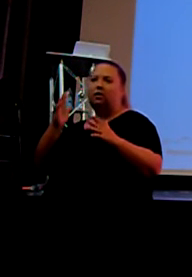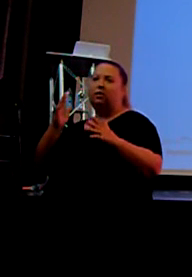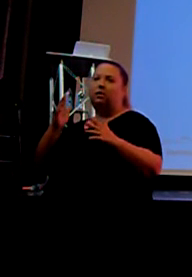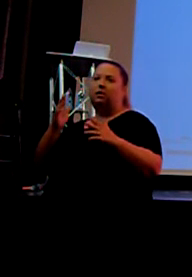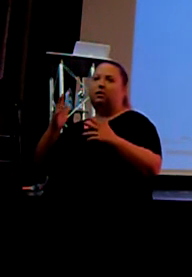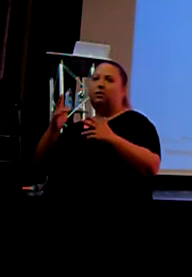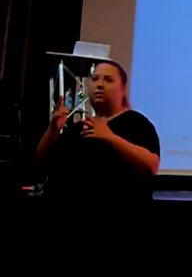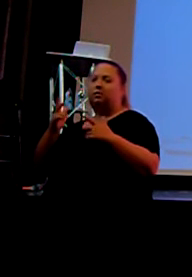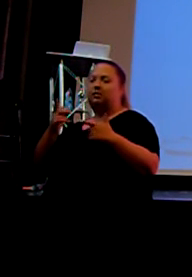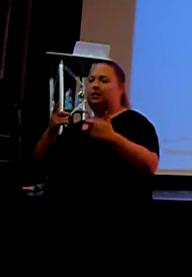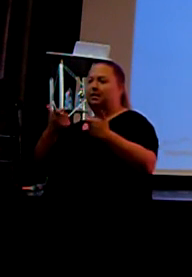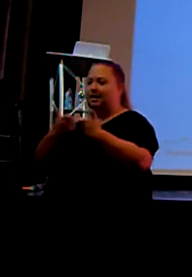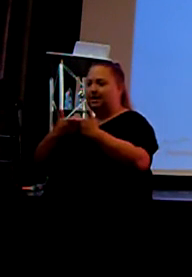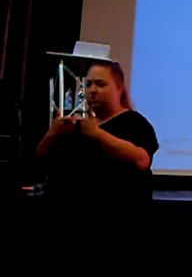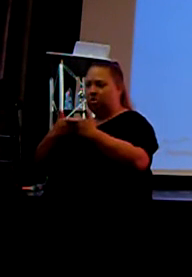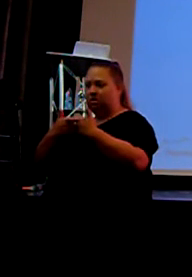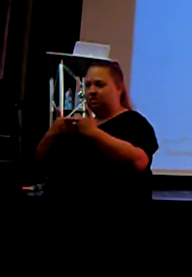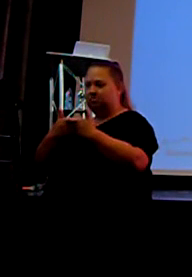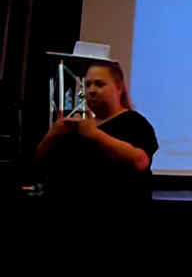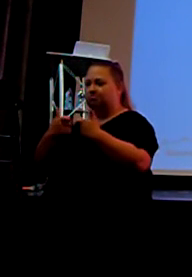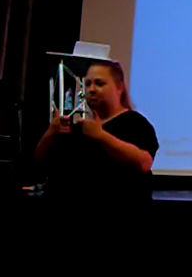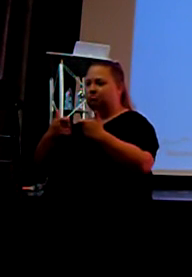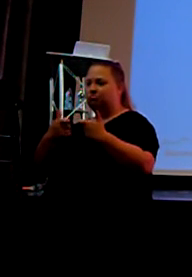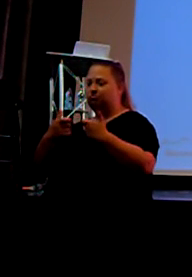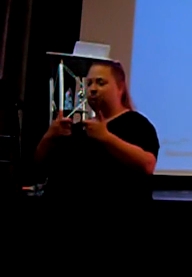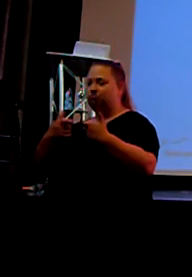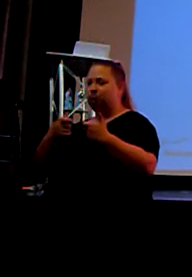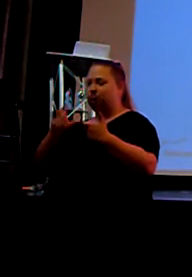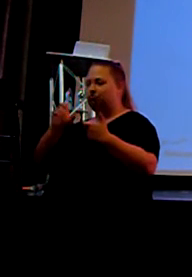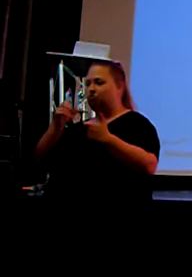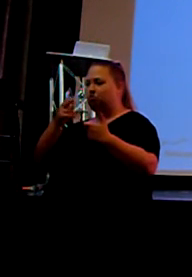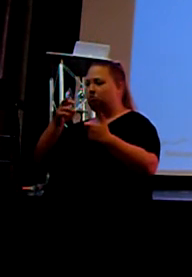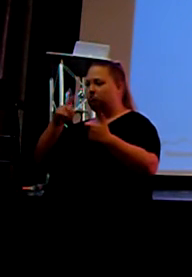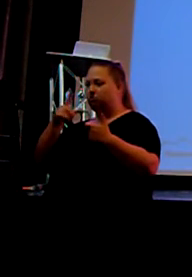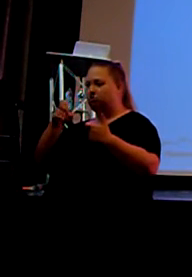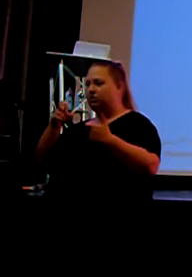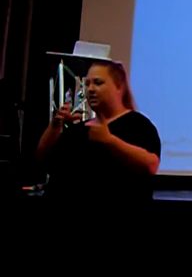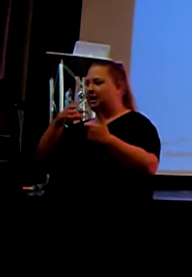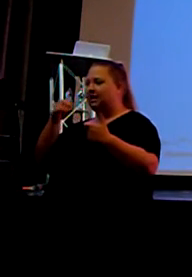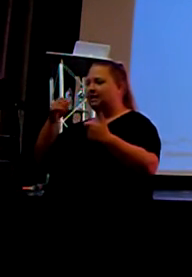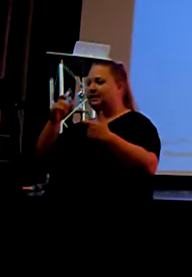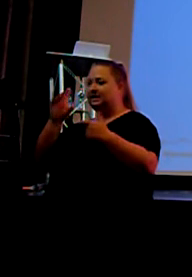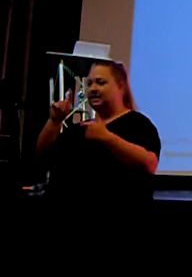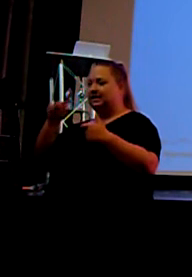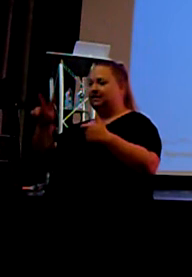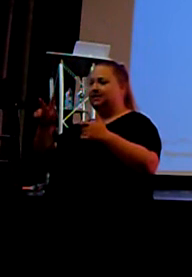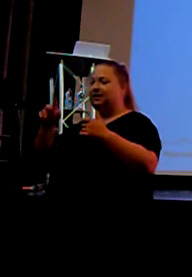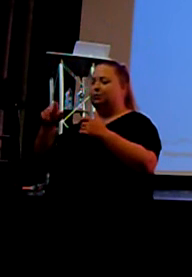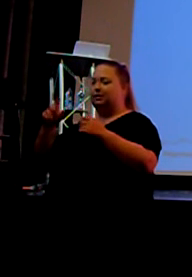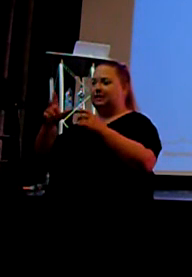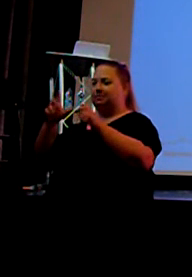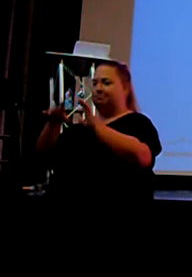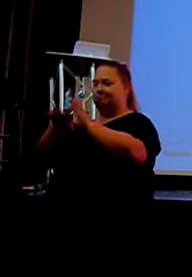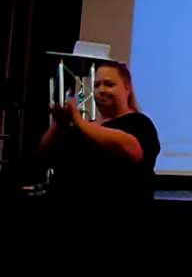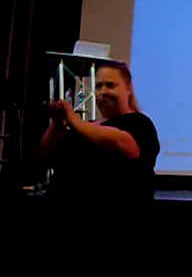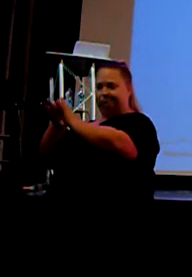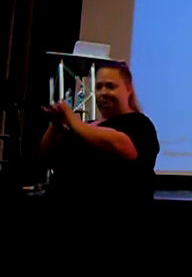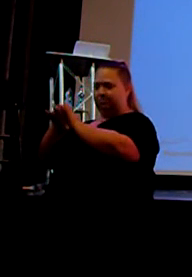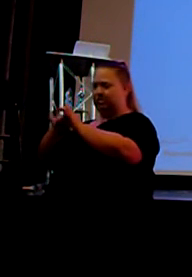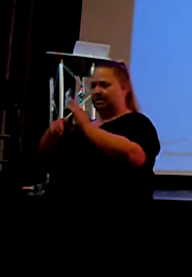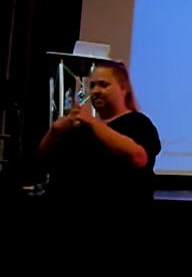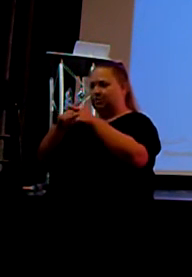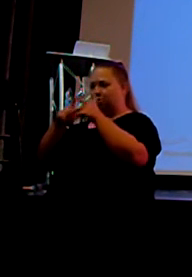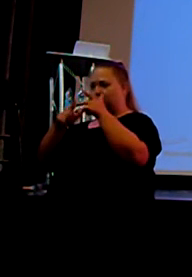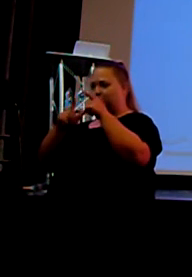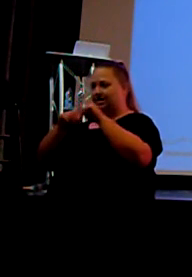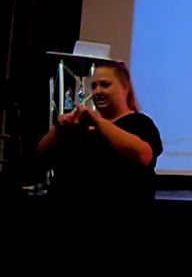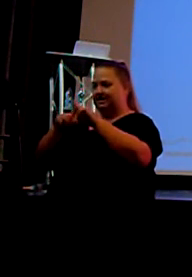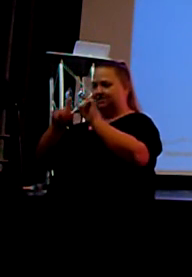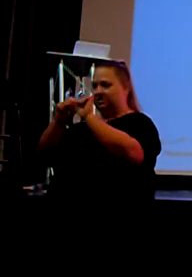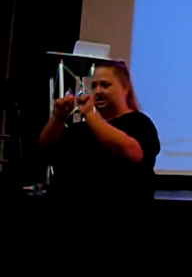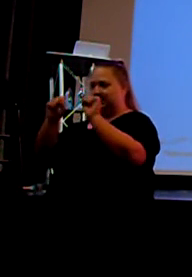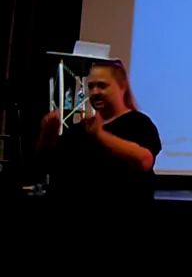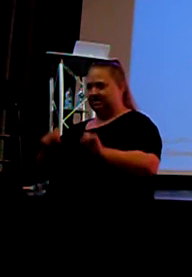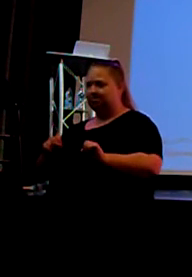electronic charge, and we also have the TV with the cameras that we see. So we have three different systems